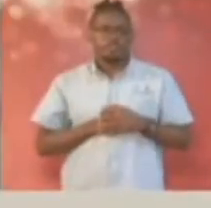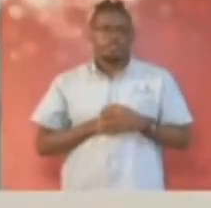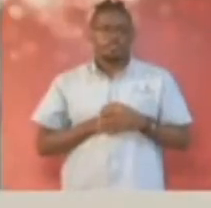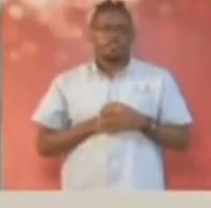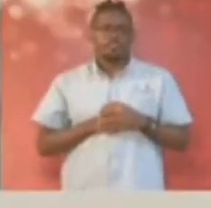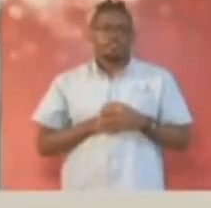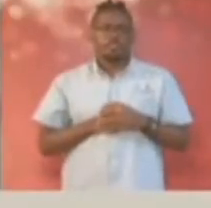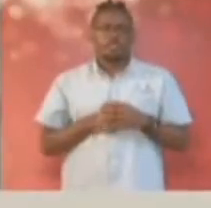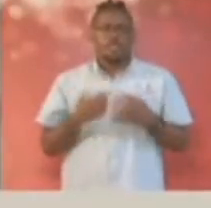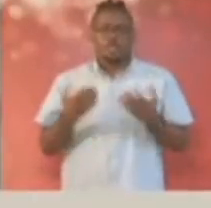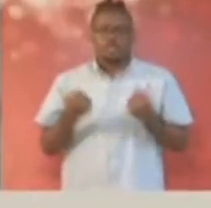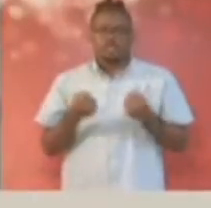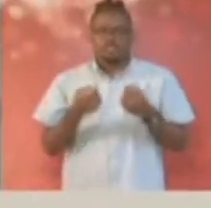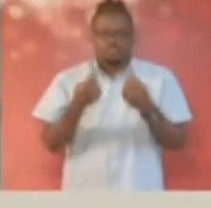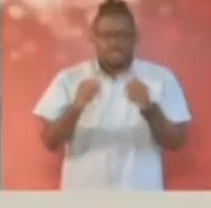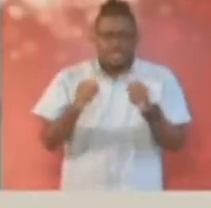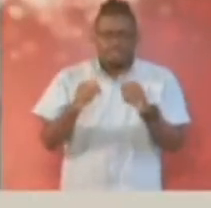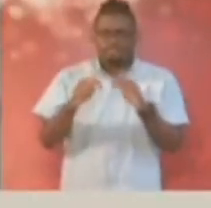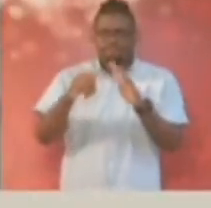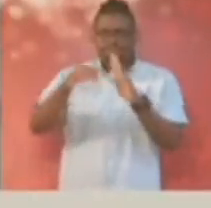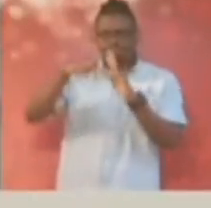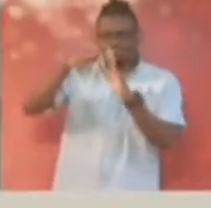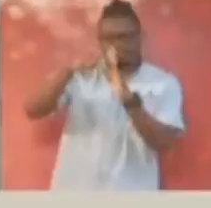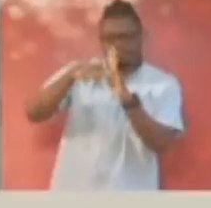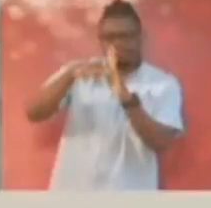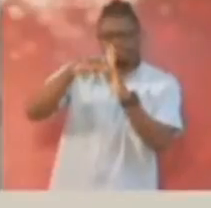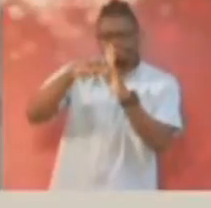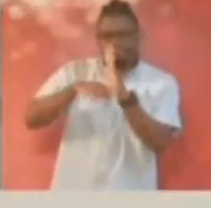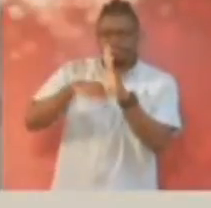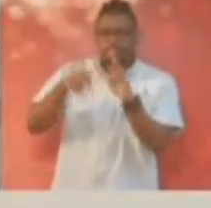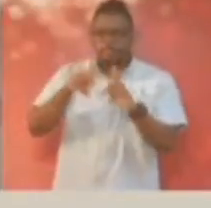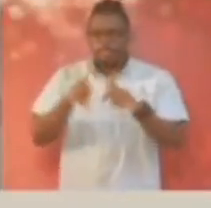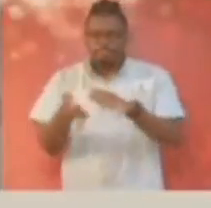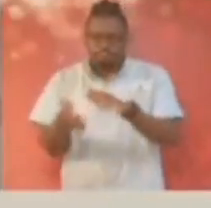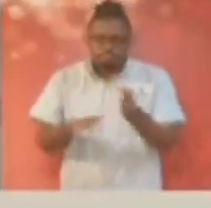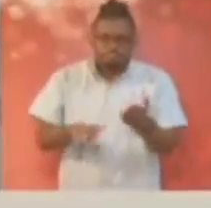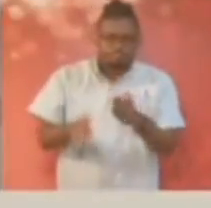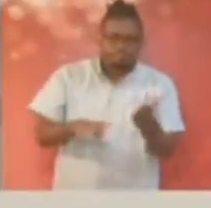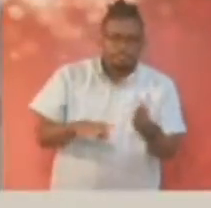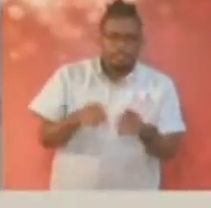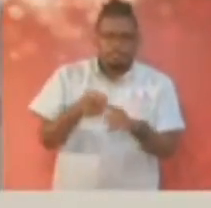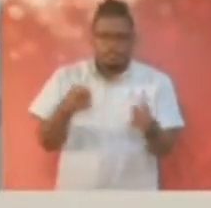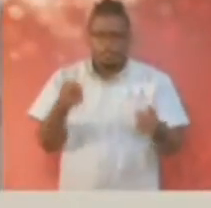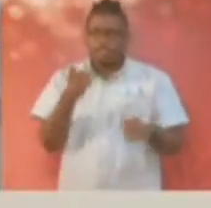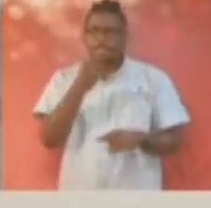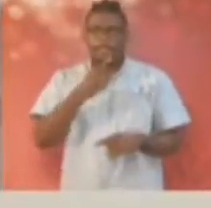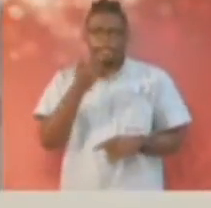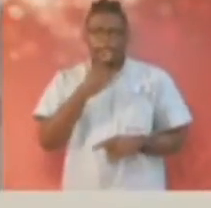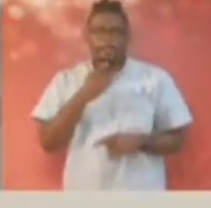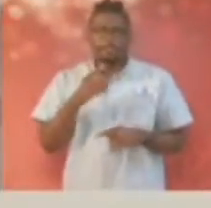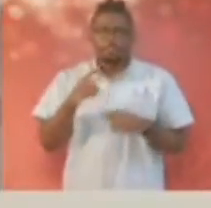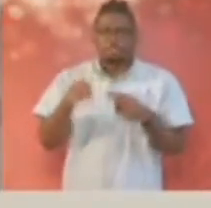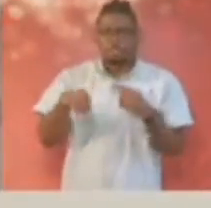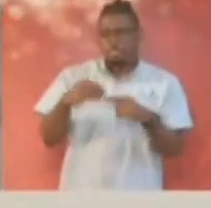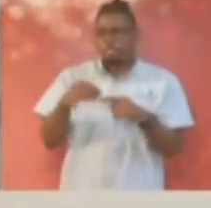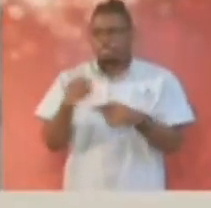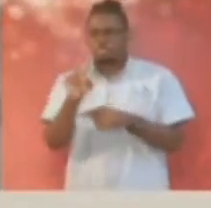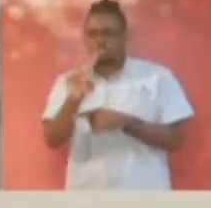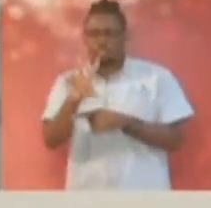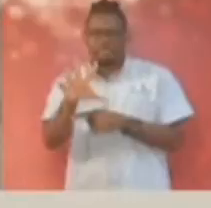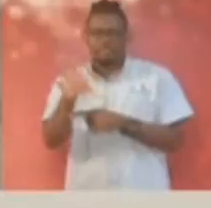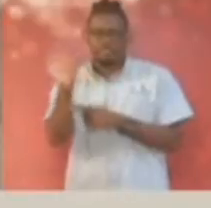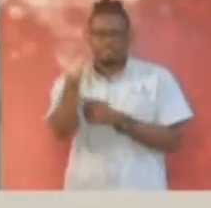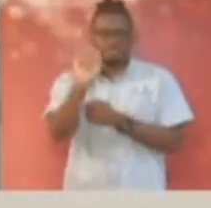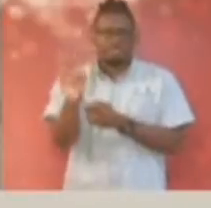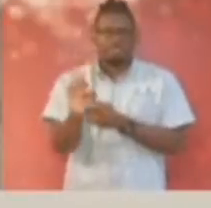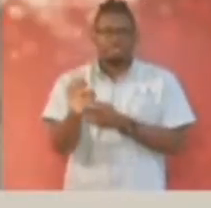reduce preventable mortality by about 25%. 20 to 25% in the next 5 years. The